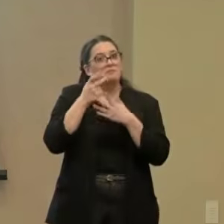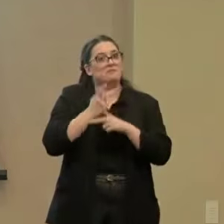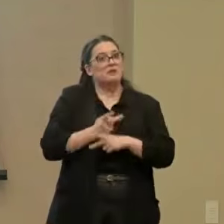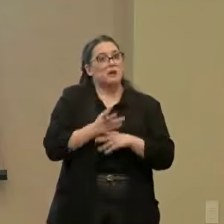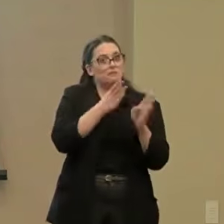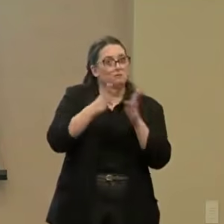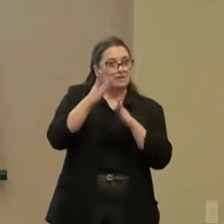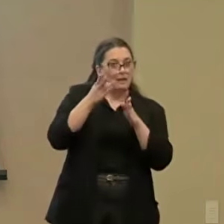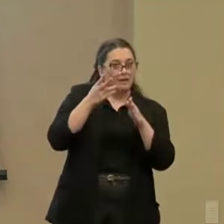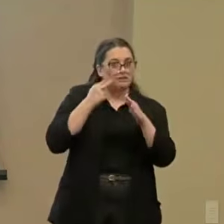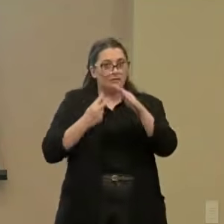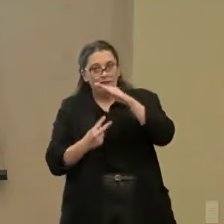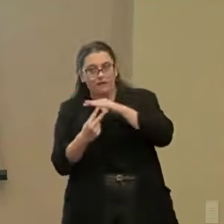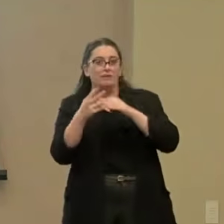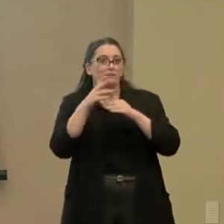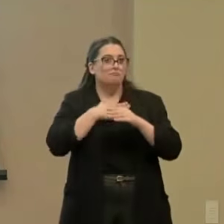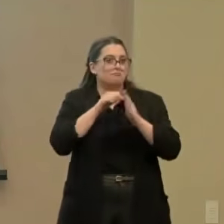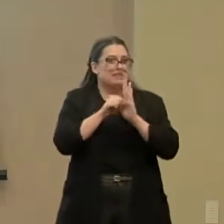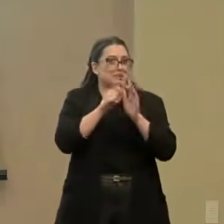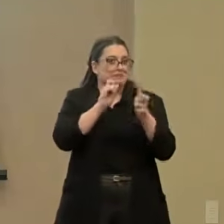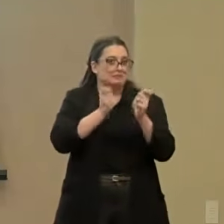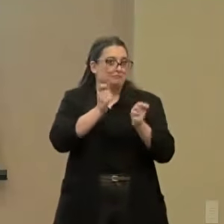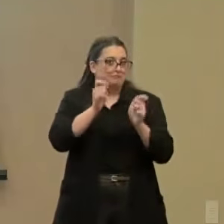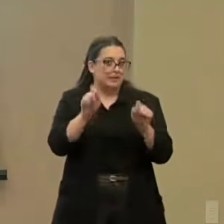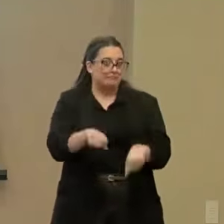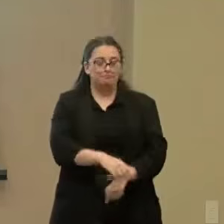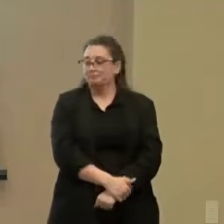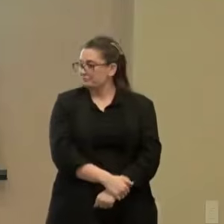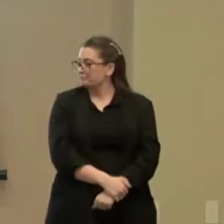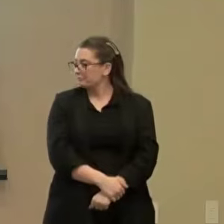plan ahead and manage my symptoms.